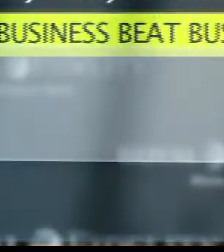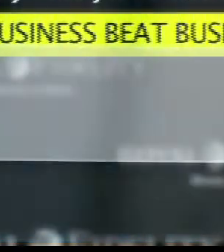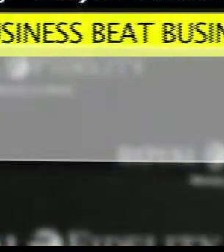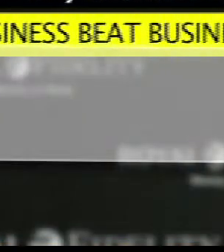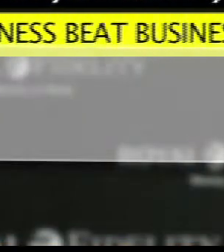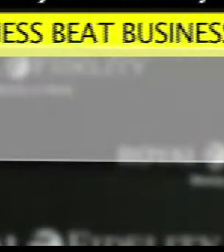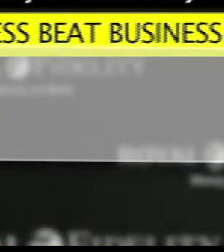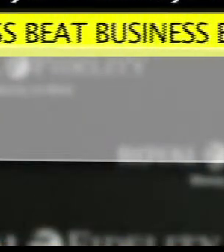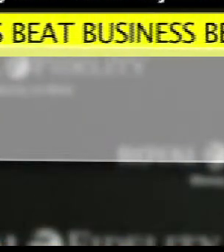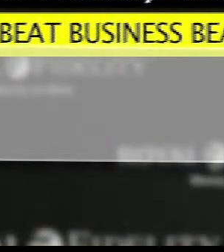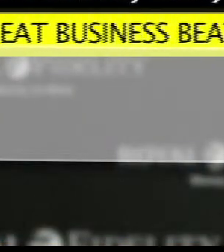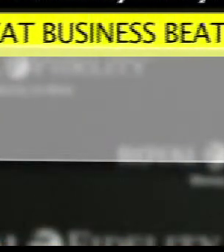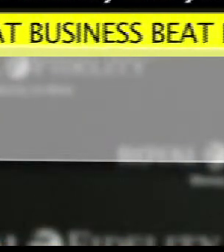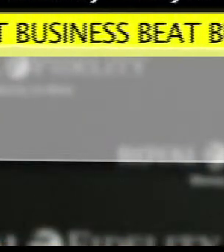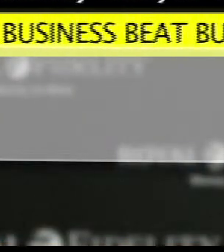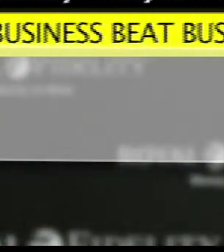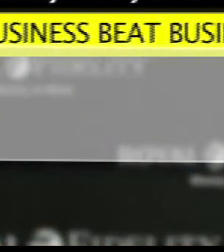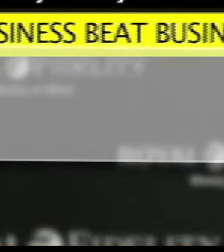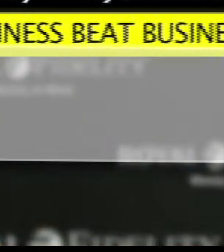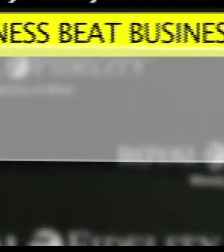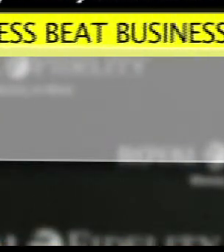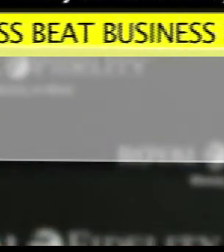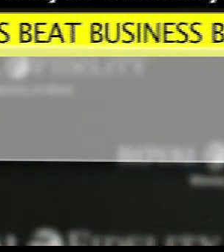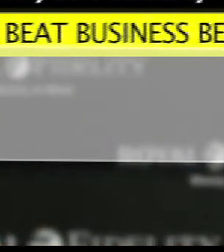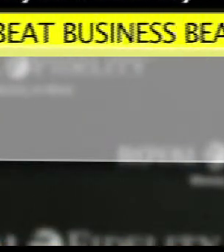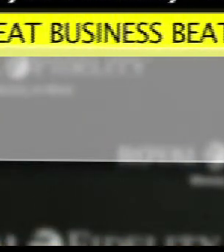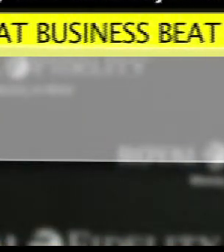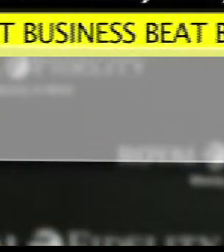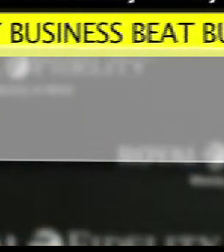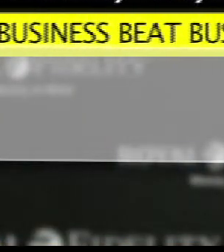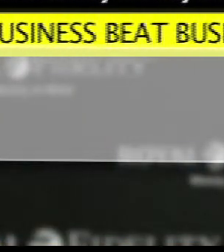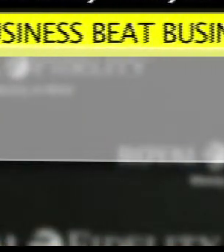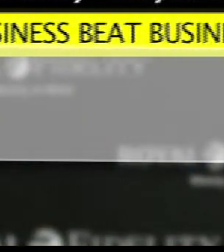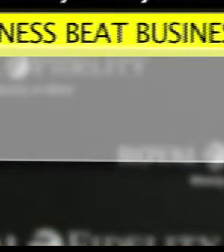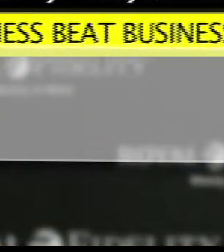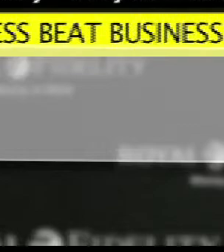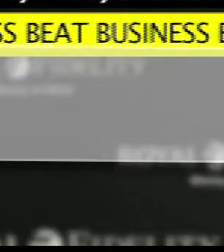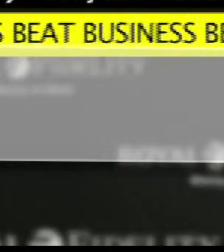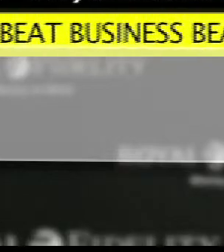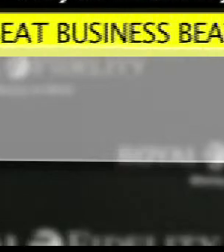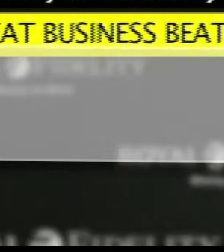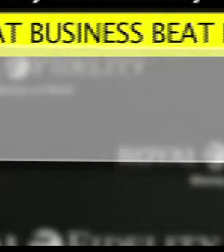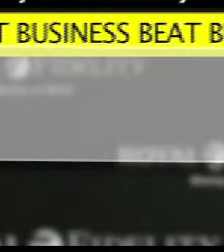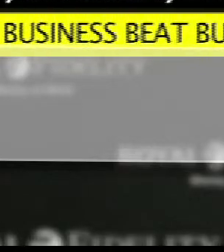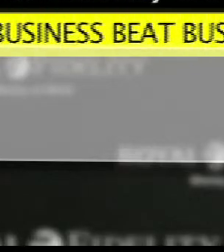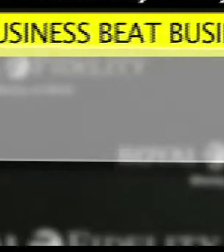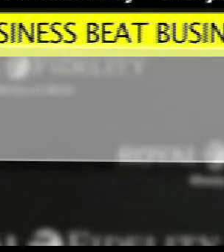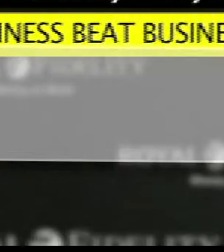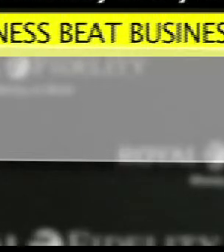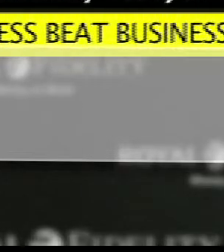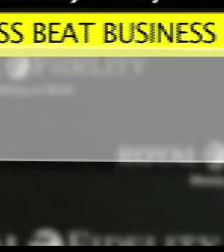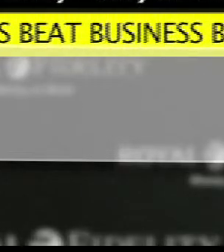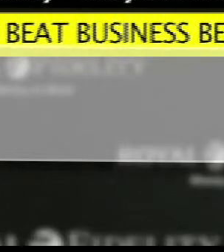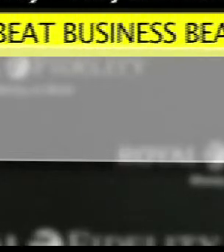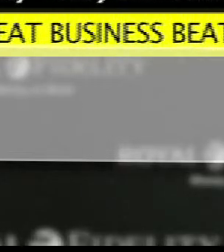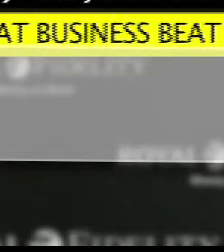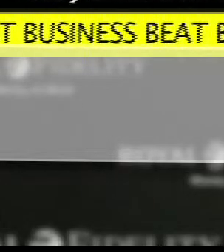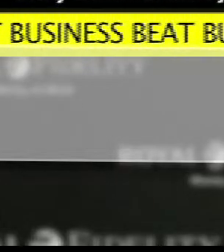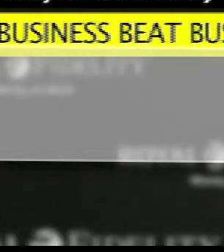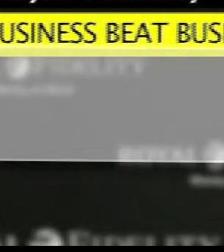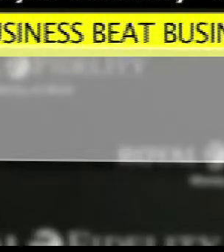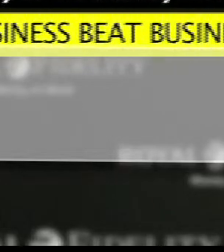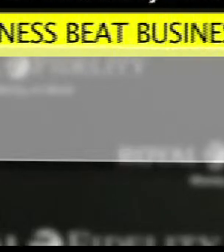Save. Yes, you've heard it many times before, but what does this really mean? In these hard economic times, with